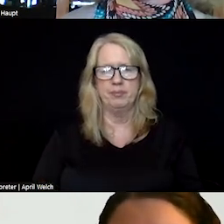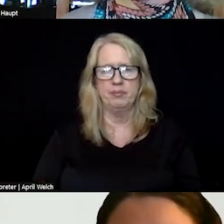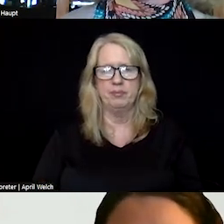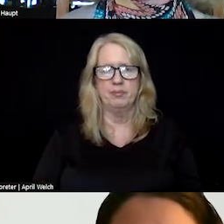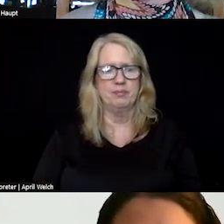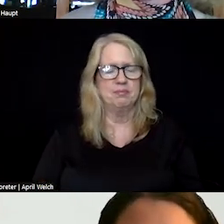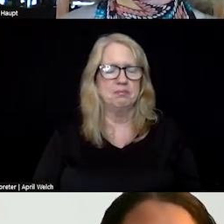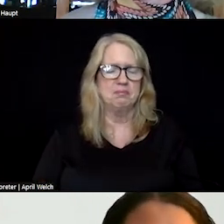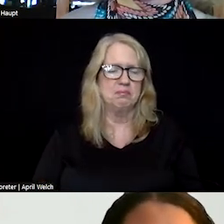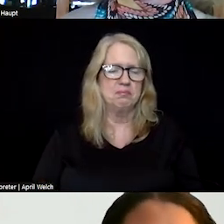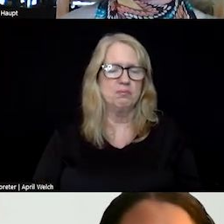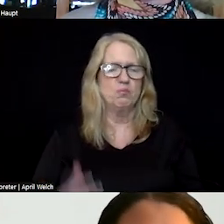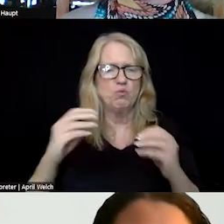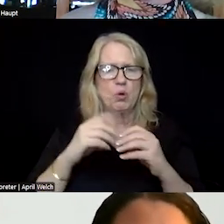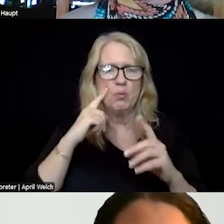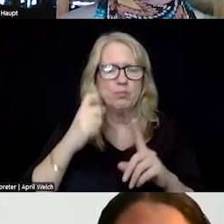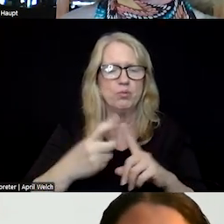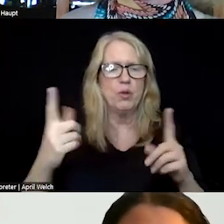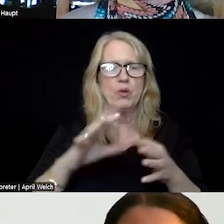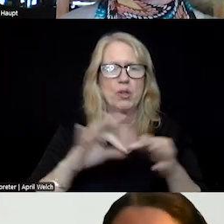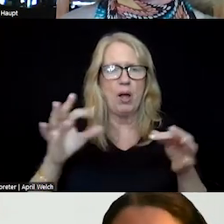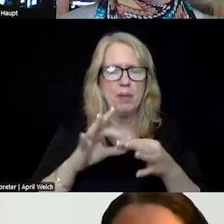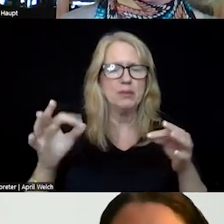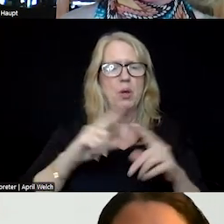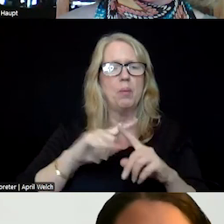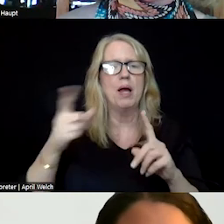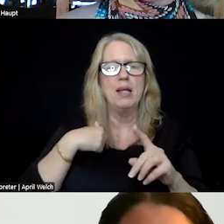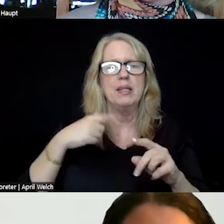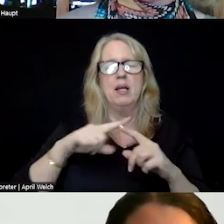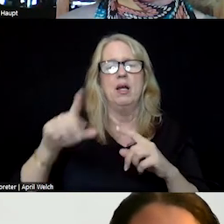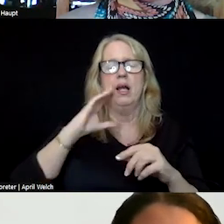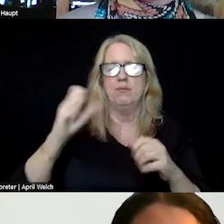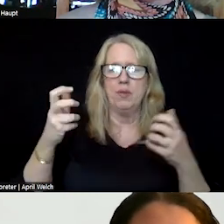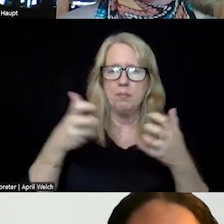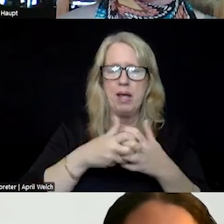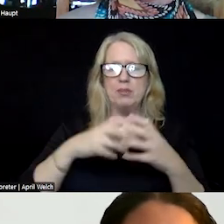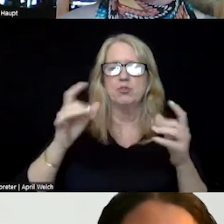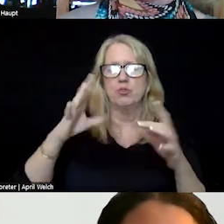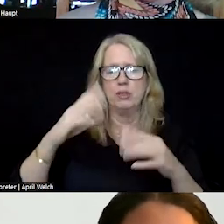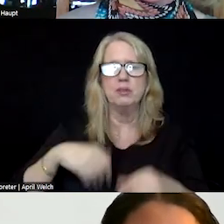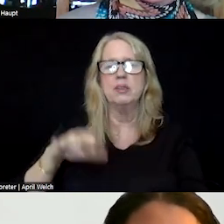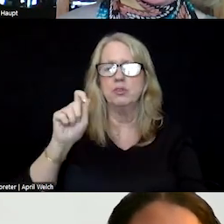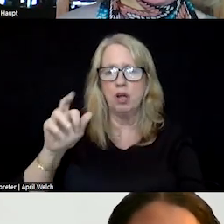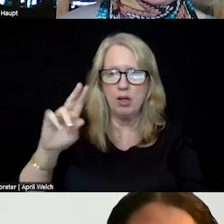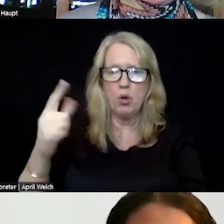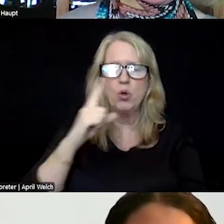I don't have any further comments. You can find this map at mariamagiccrisis.org. We'll update it with